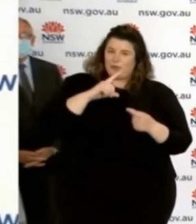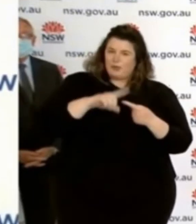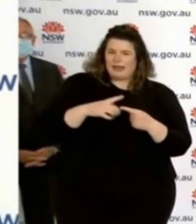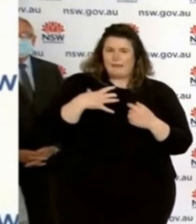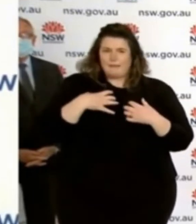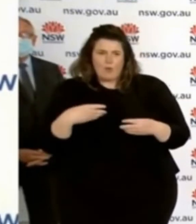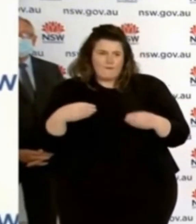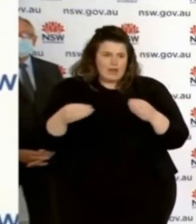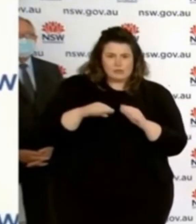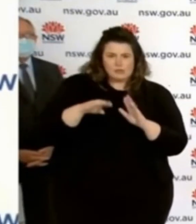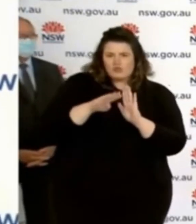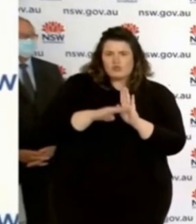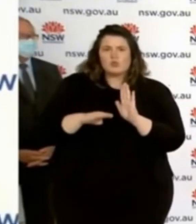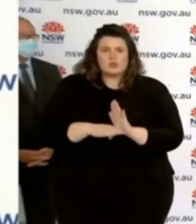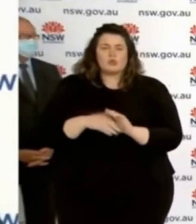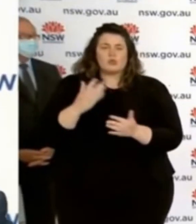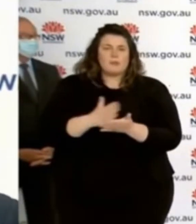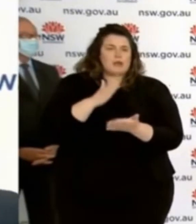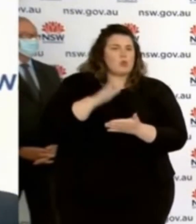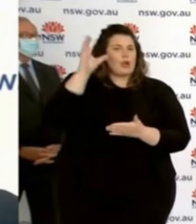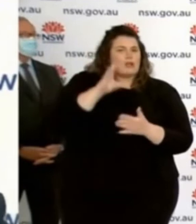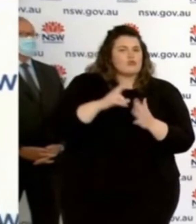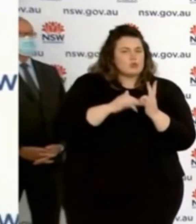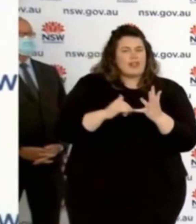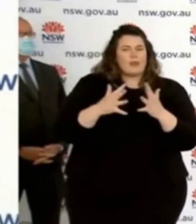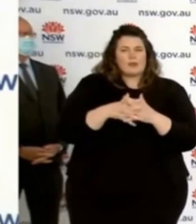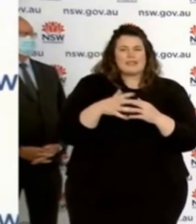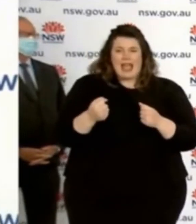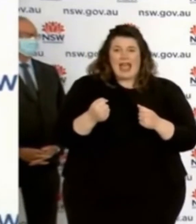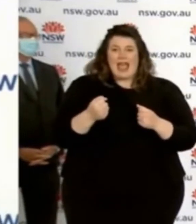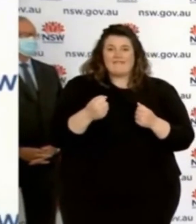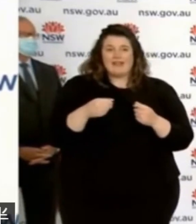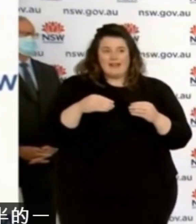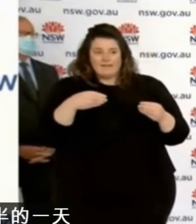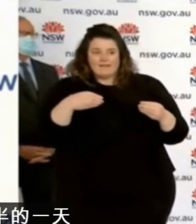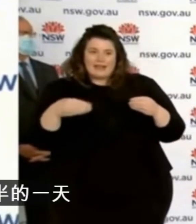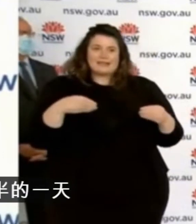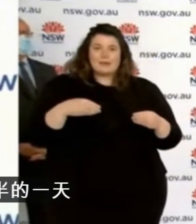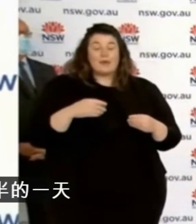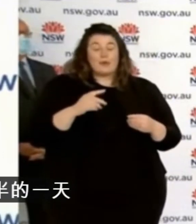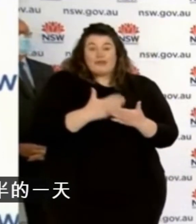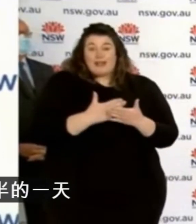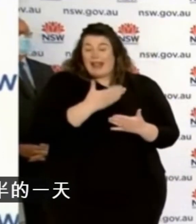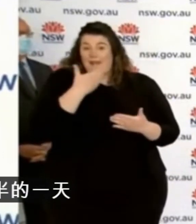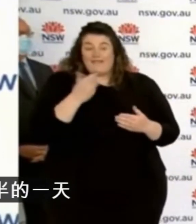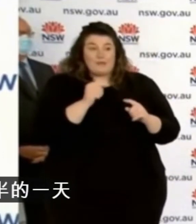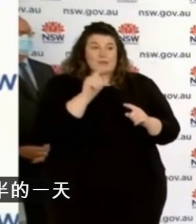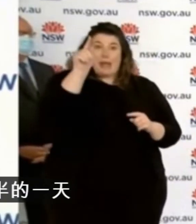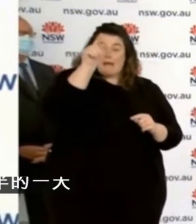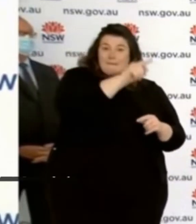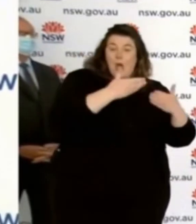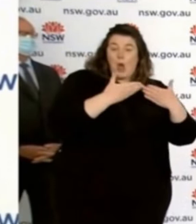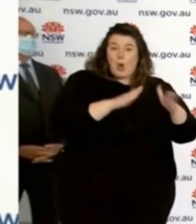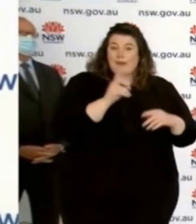want to make sure regional and rural New South Wales has the same freedom. So again, today it is a bittersweet day for the regions, where some areas will open up to a